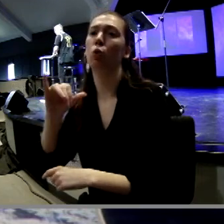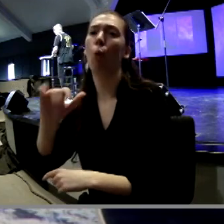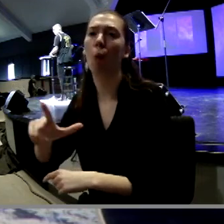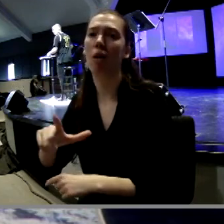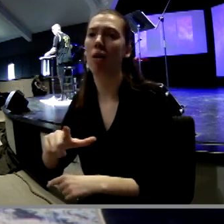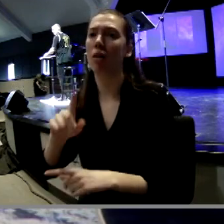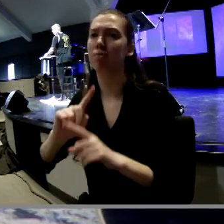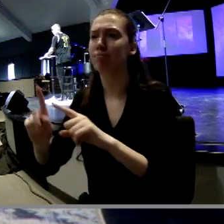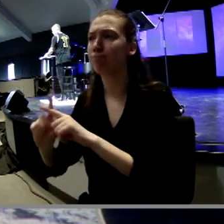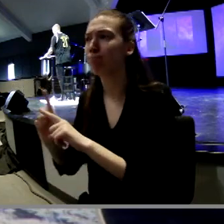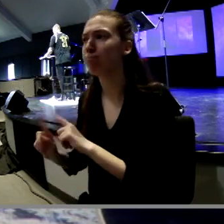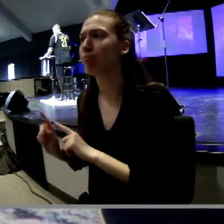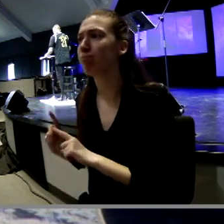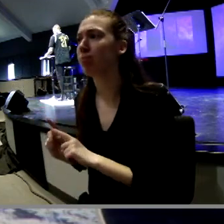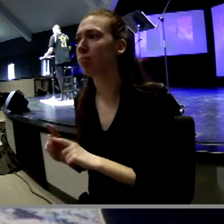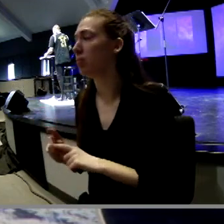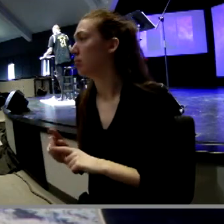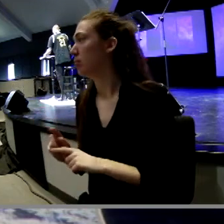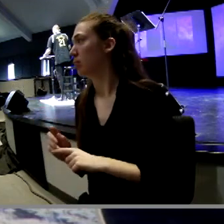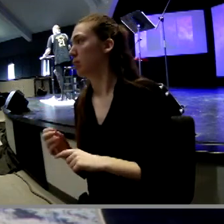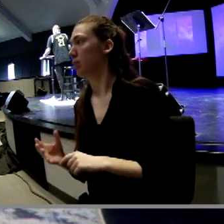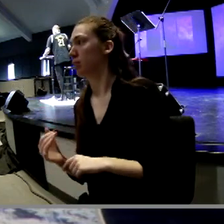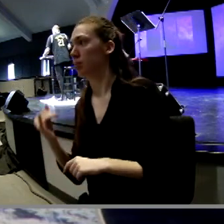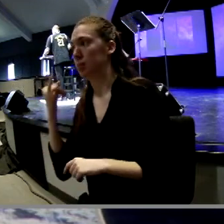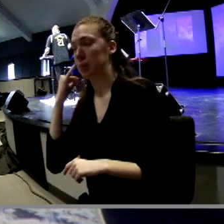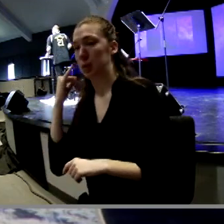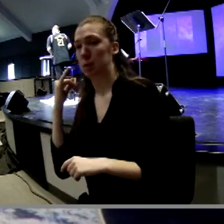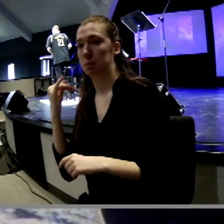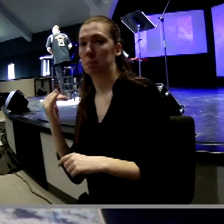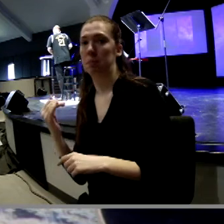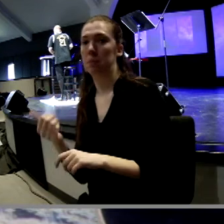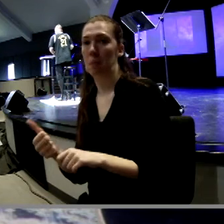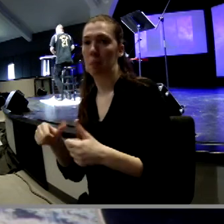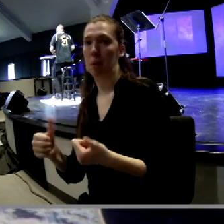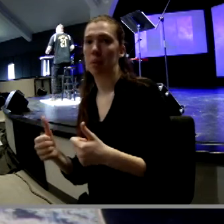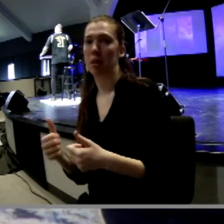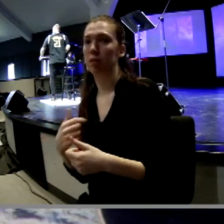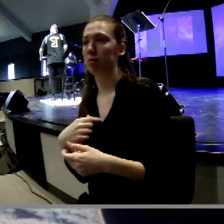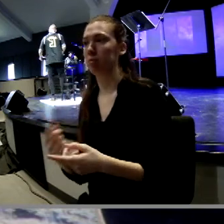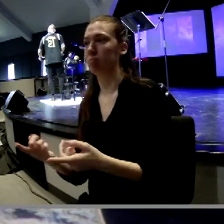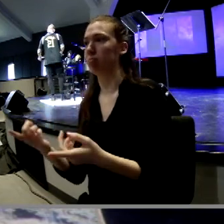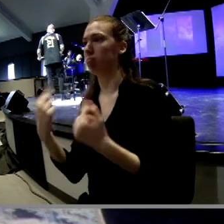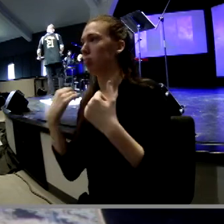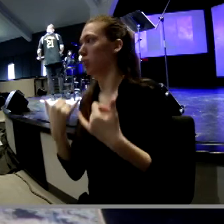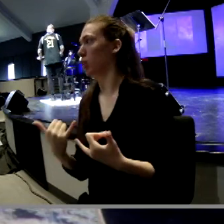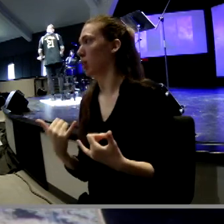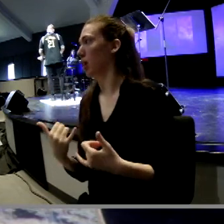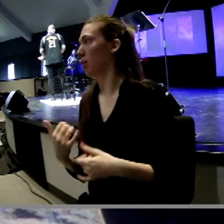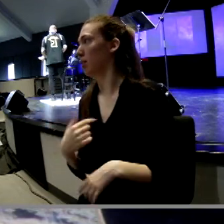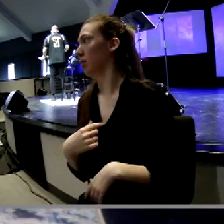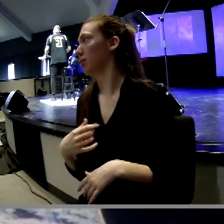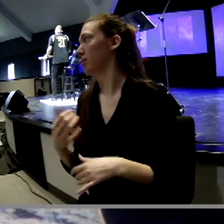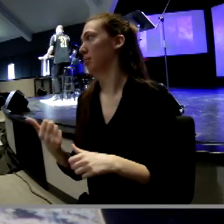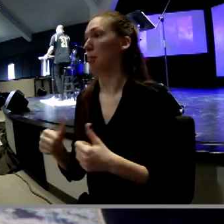And if you're going to get baptized, you need to go right now, because I'm going to baptize you.